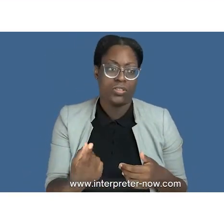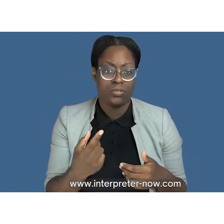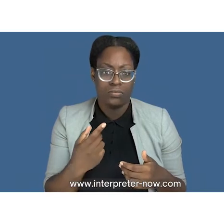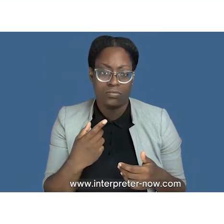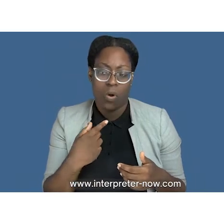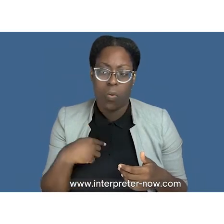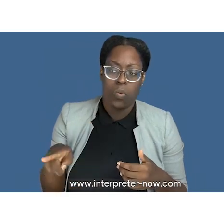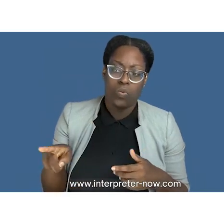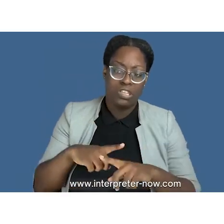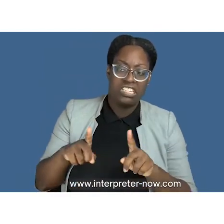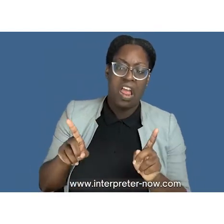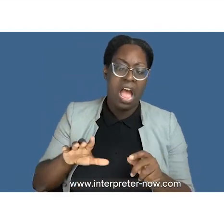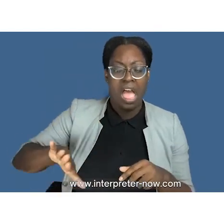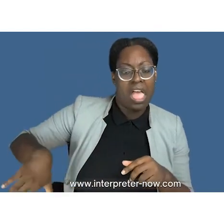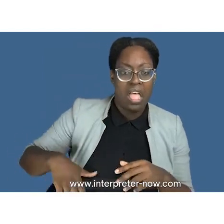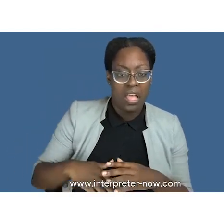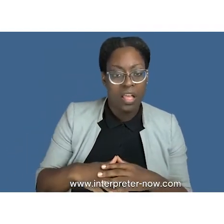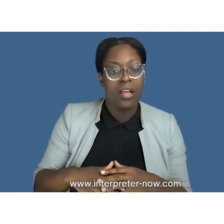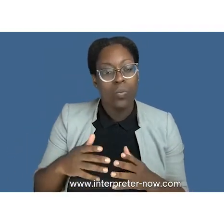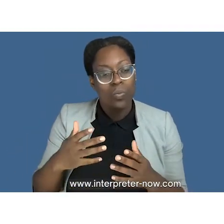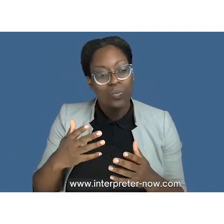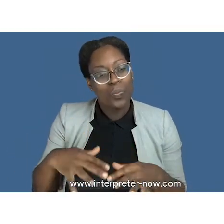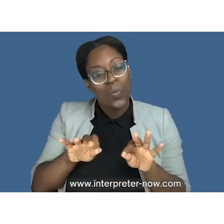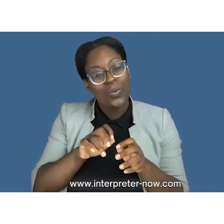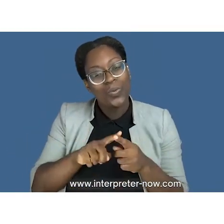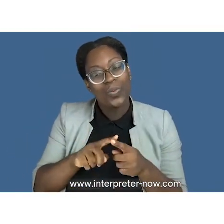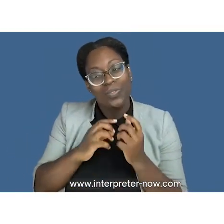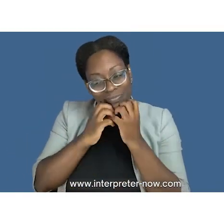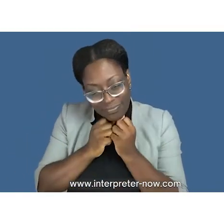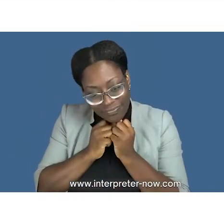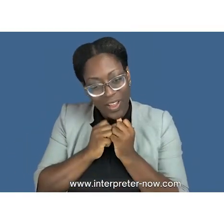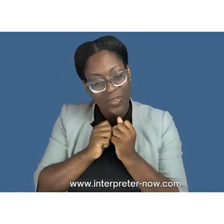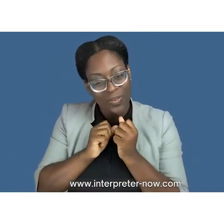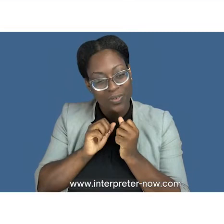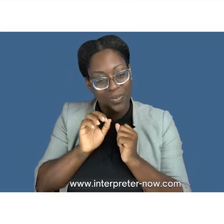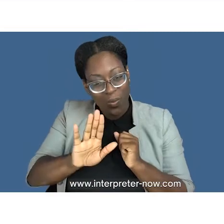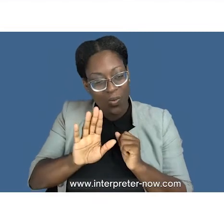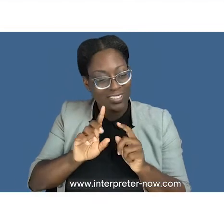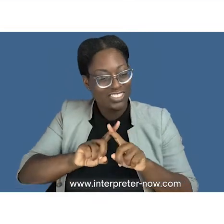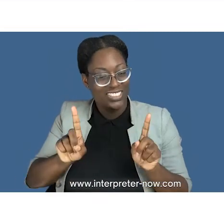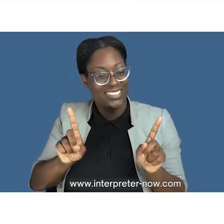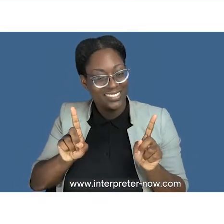kind of finding similarities. We want to find differences and value those differences too.